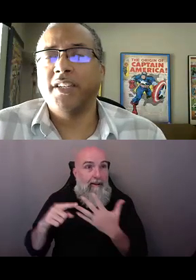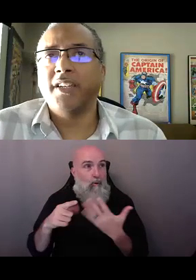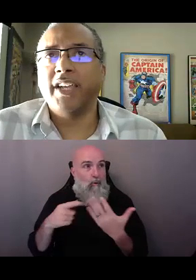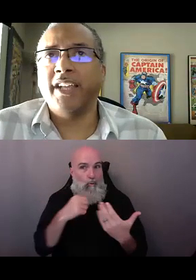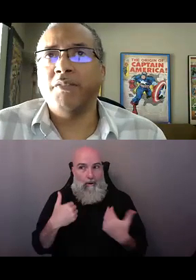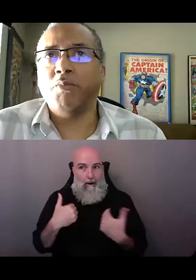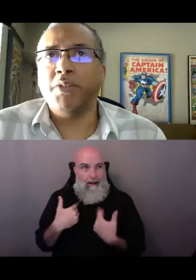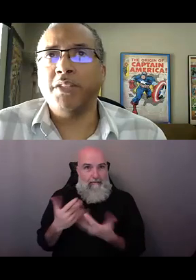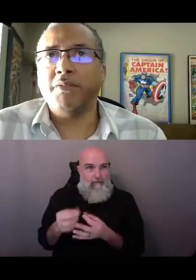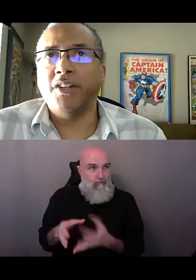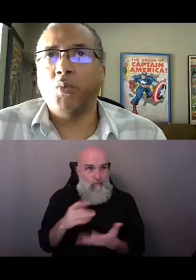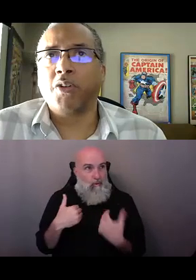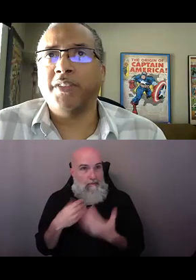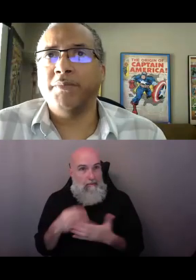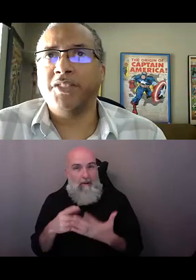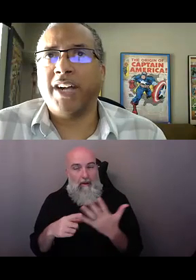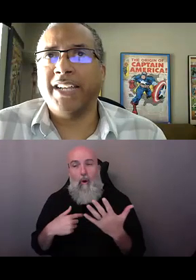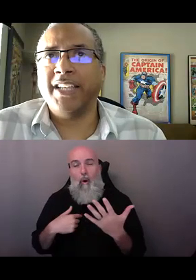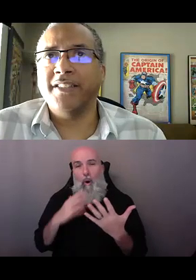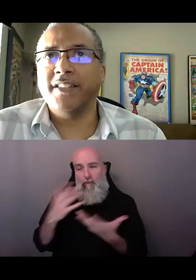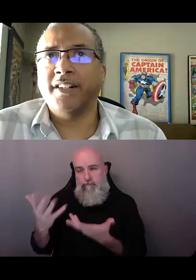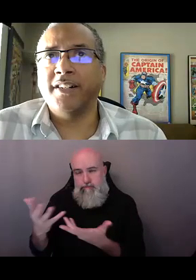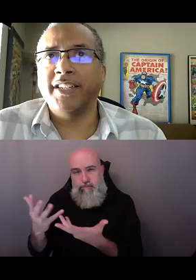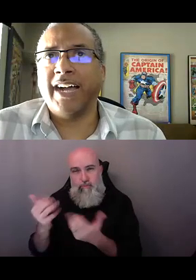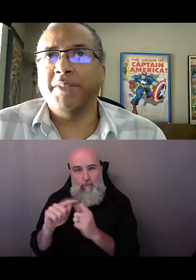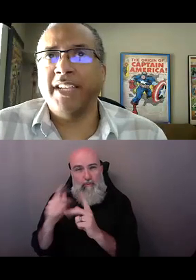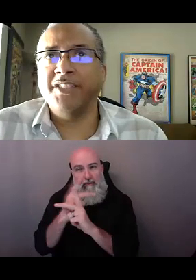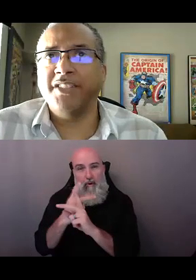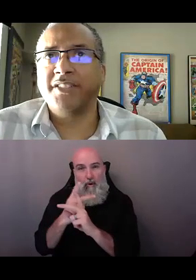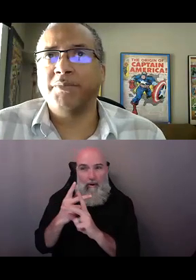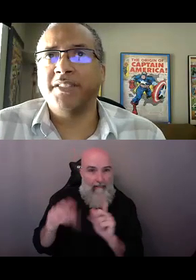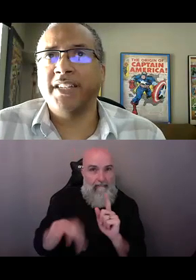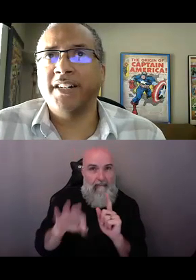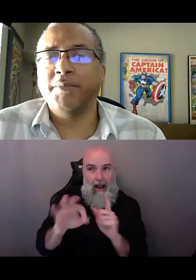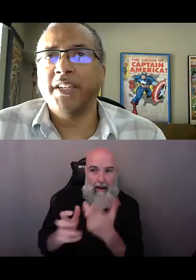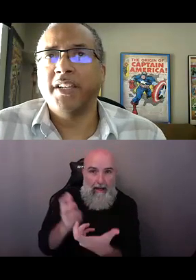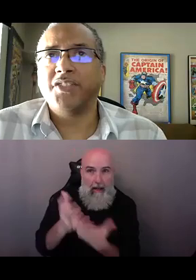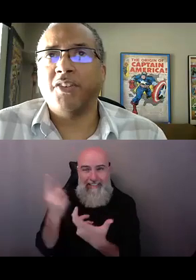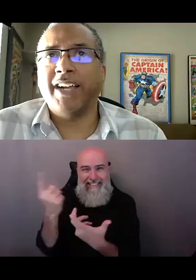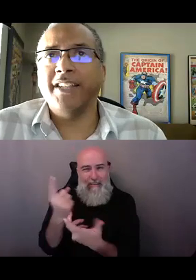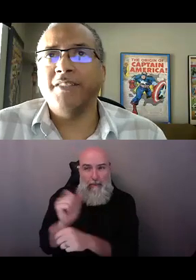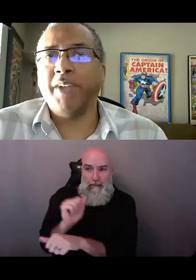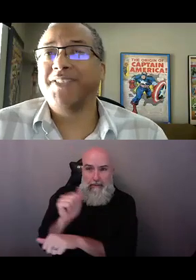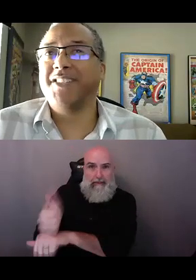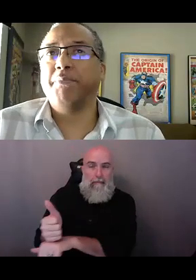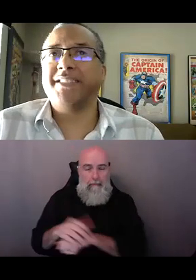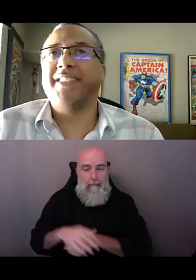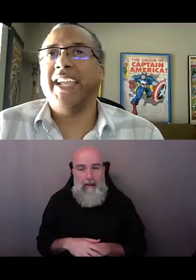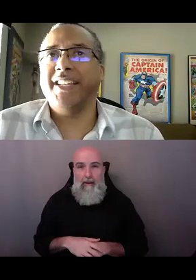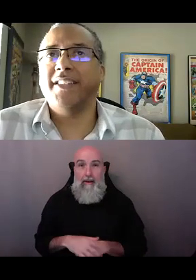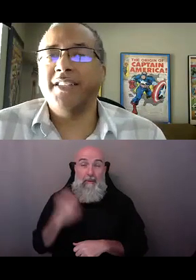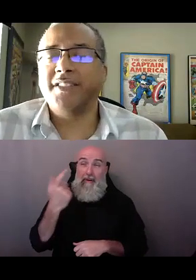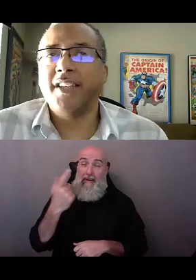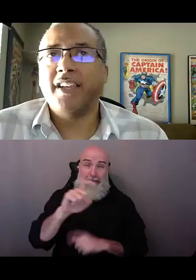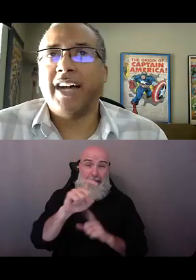it. And we would, you know, work with them to try to get an accommodation and something set up. So we have such a big